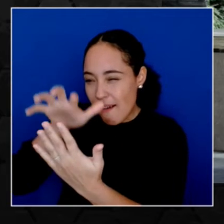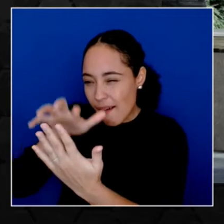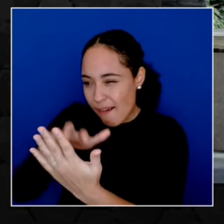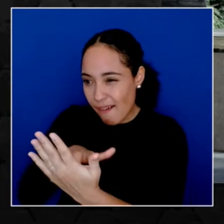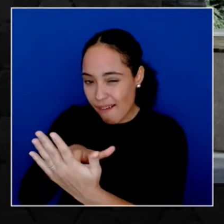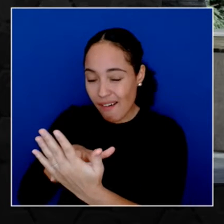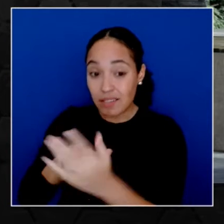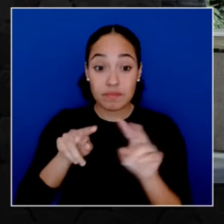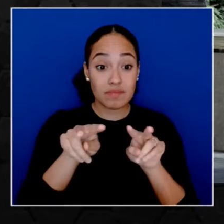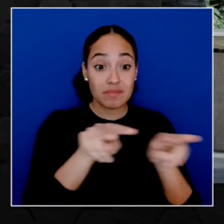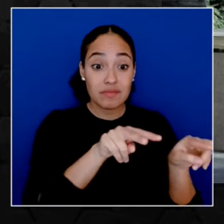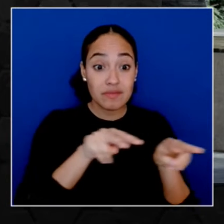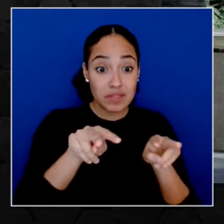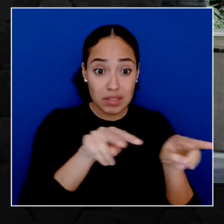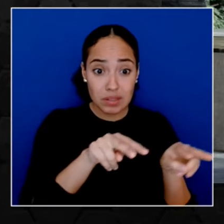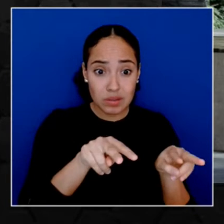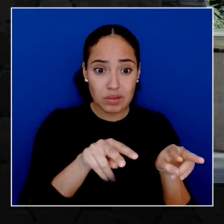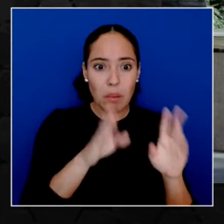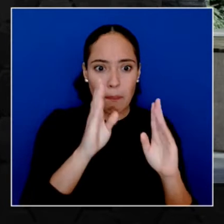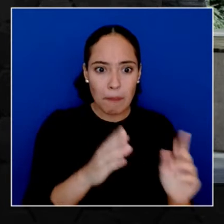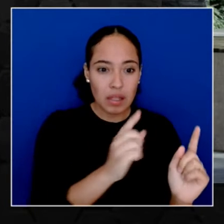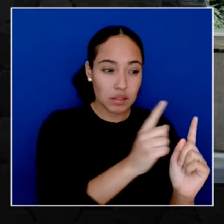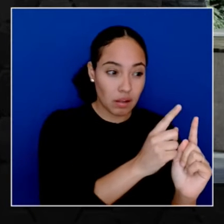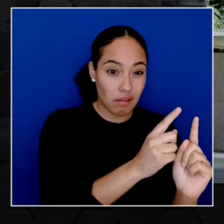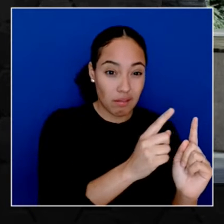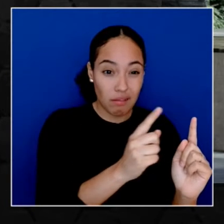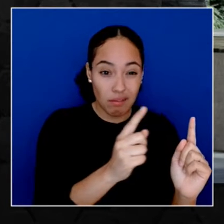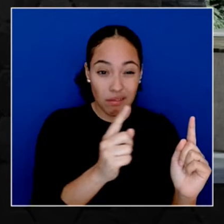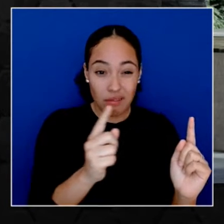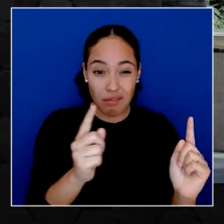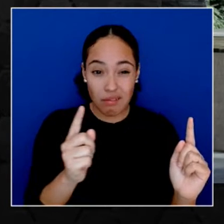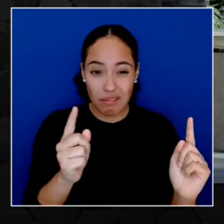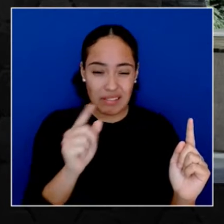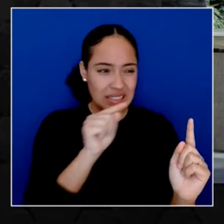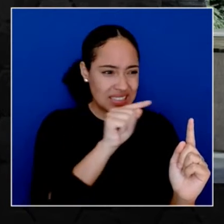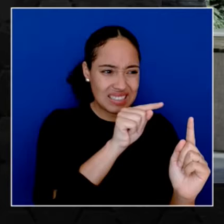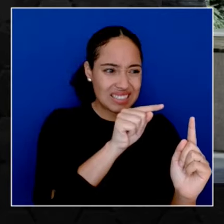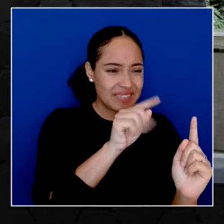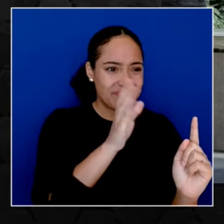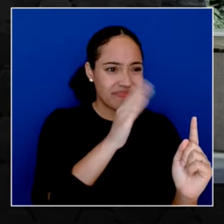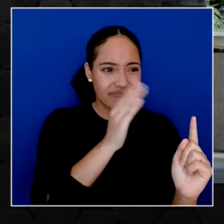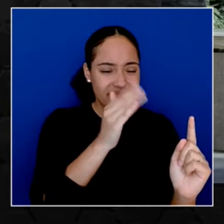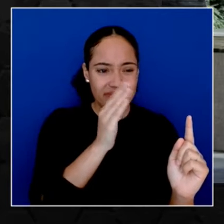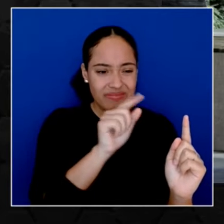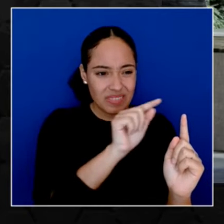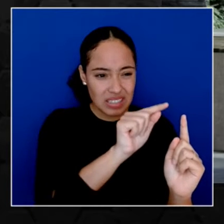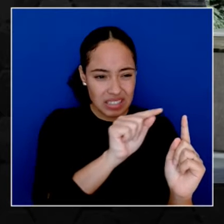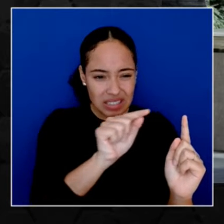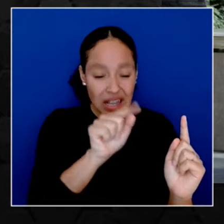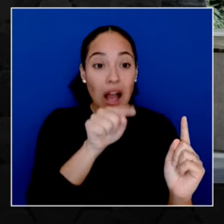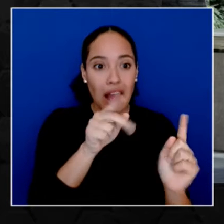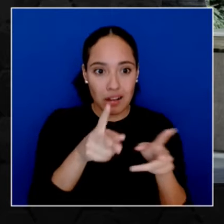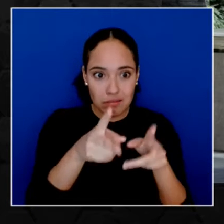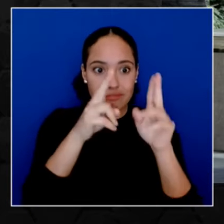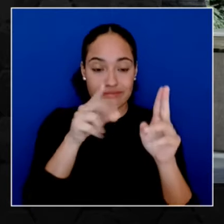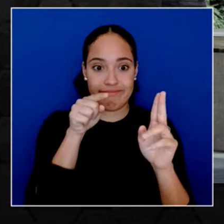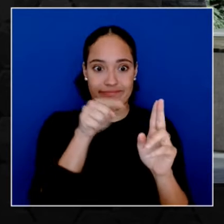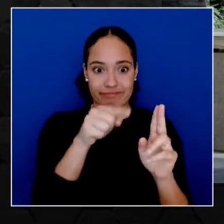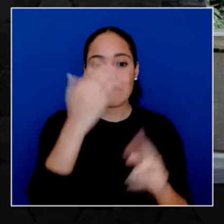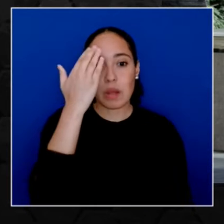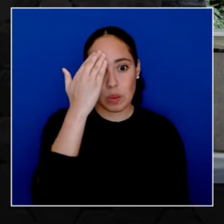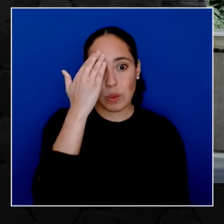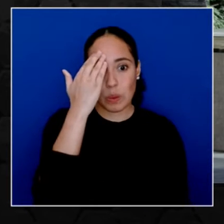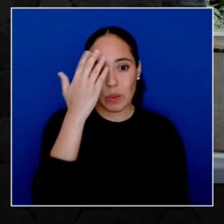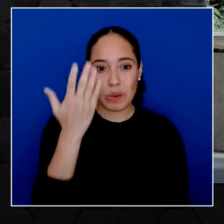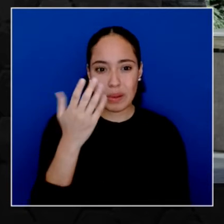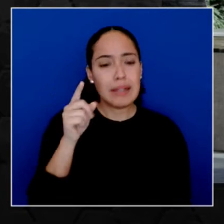you have to skip. So that takes time. But in text-based, what happens is that you can directly go to that topic which you want to learn